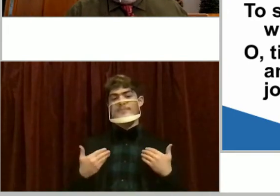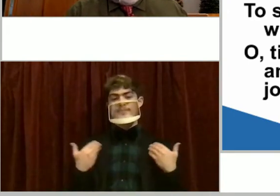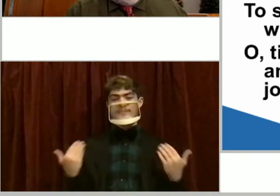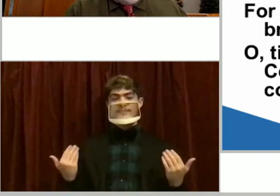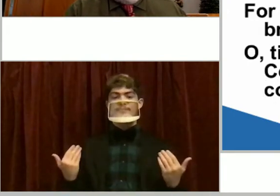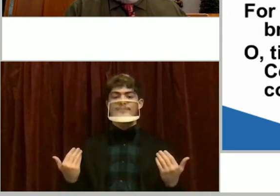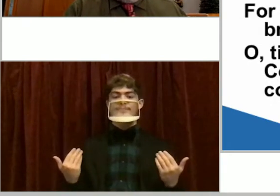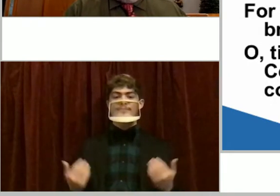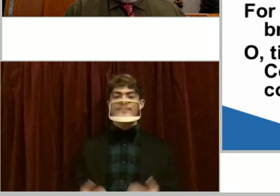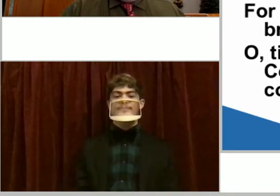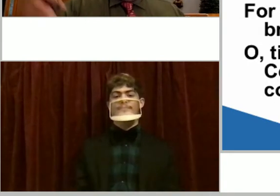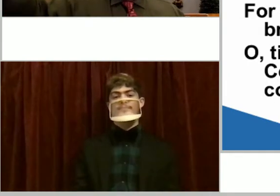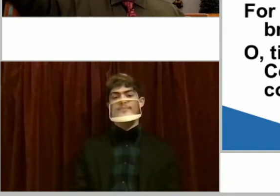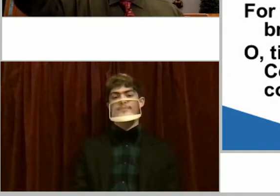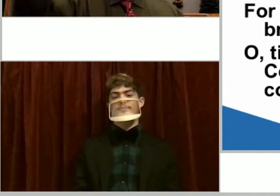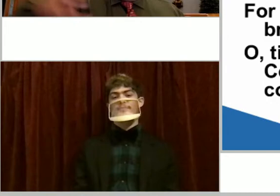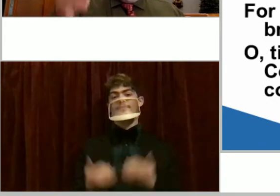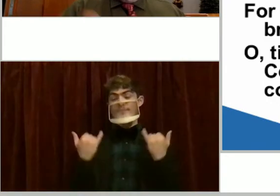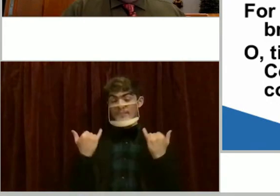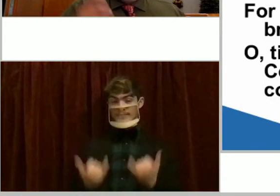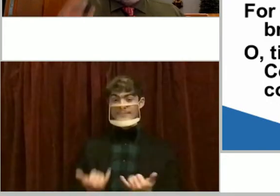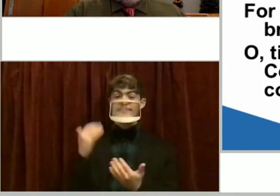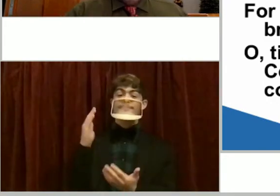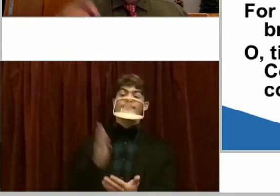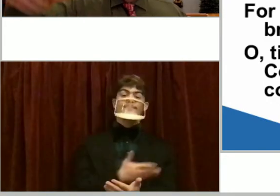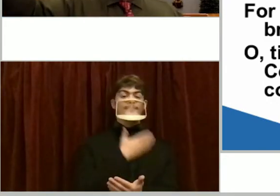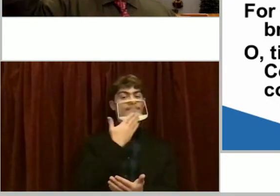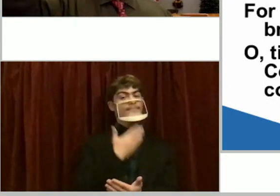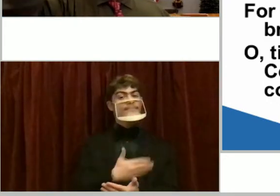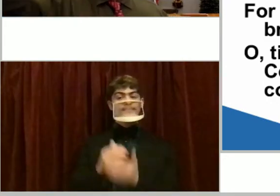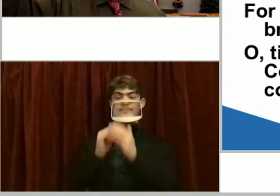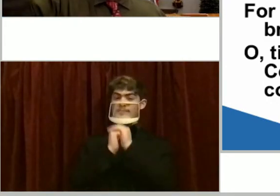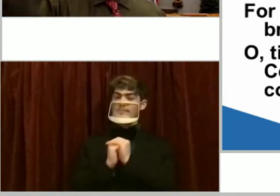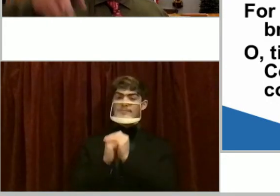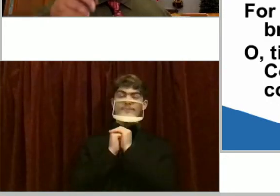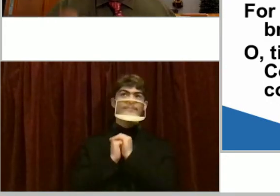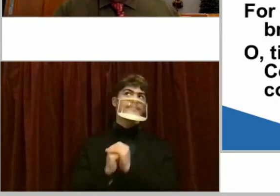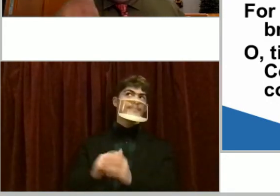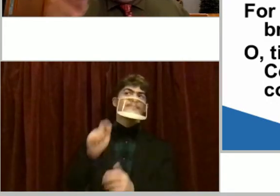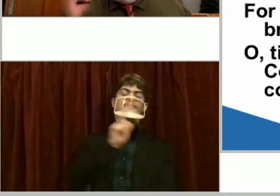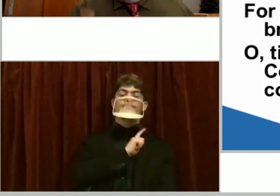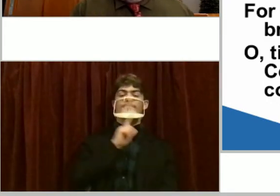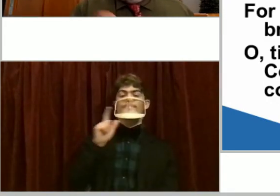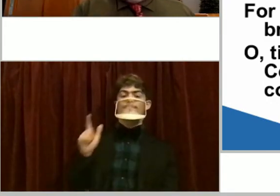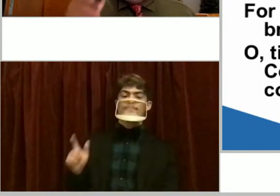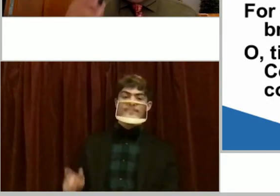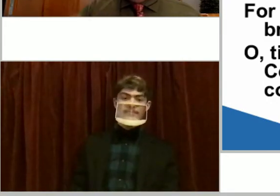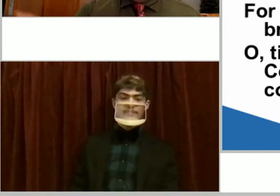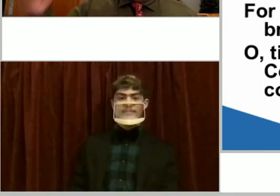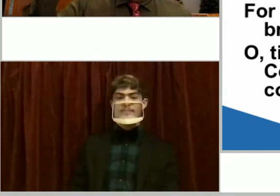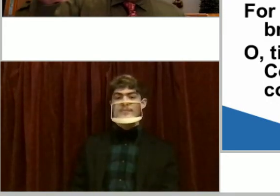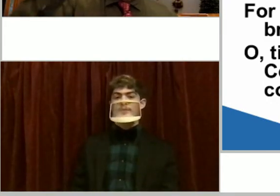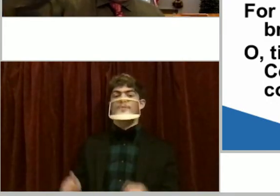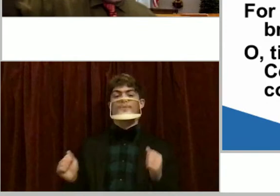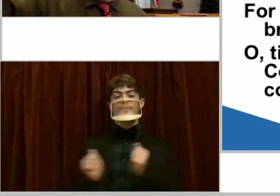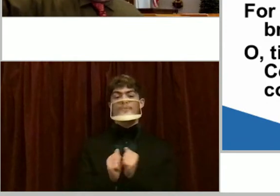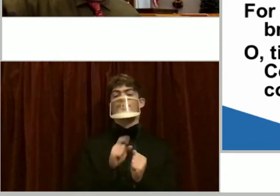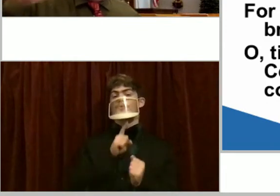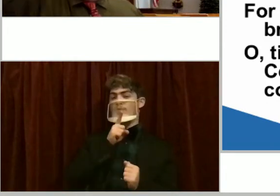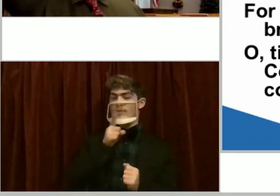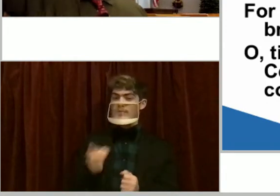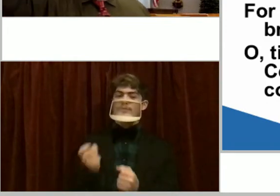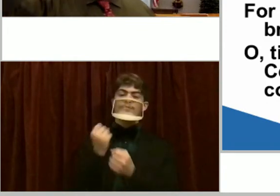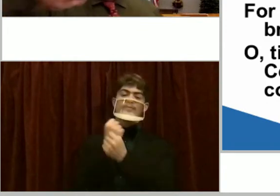and joy. Now to the Lord sing praises, all you within this